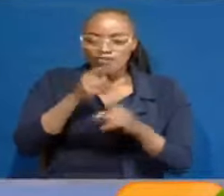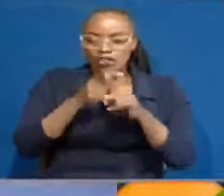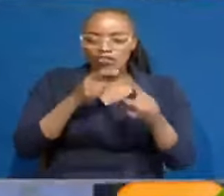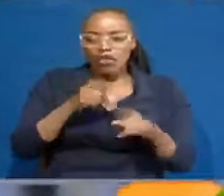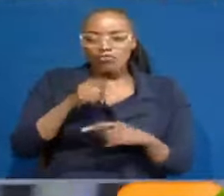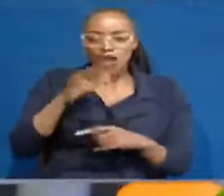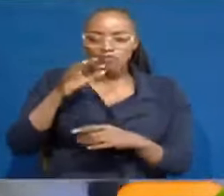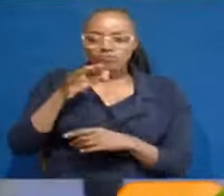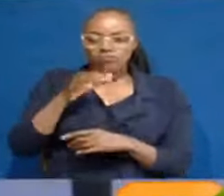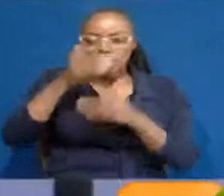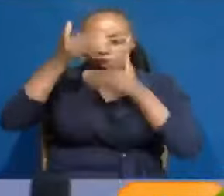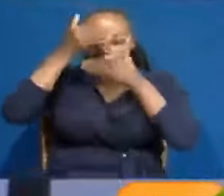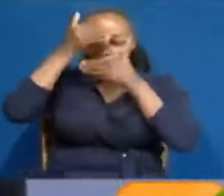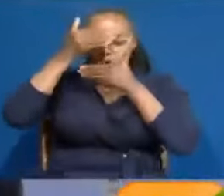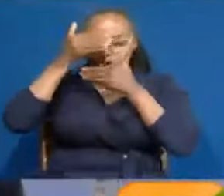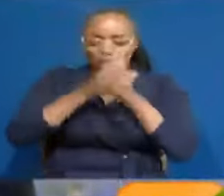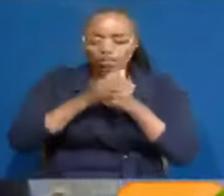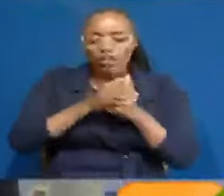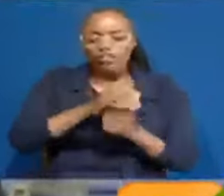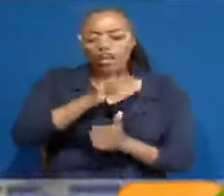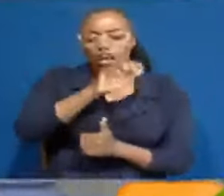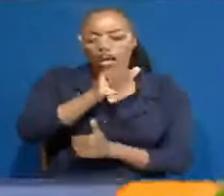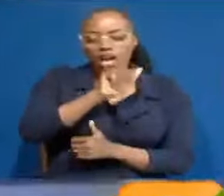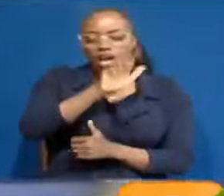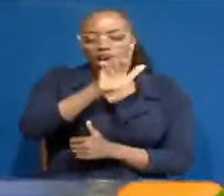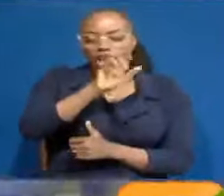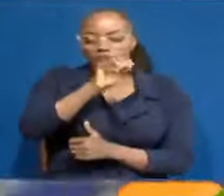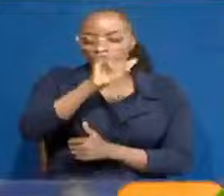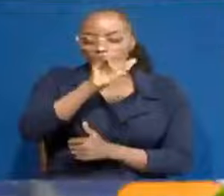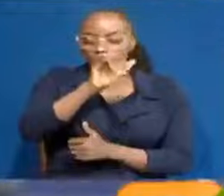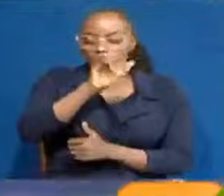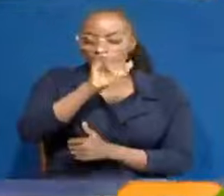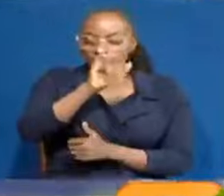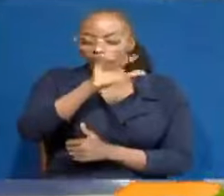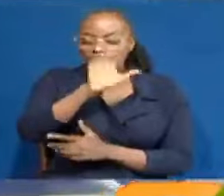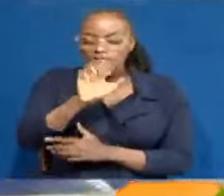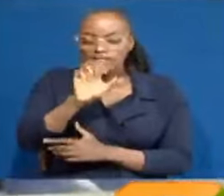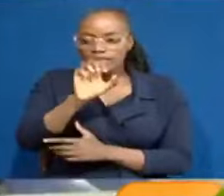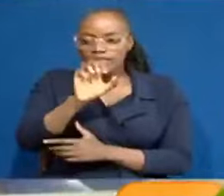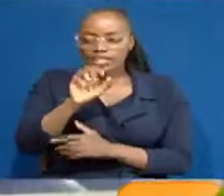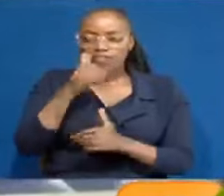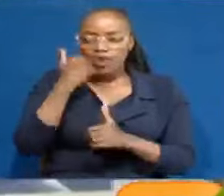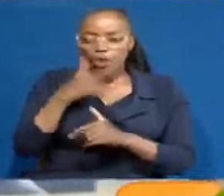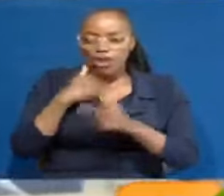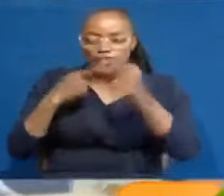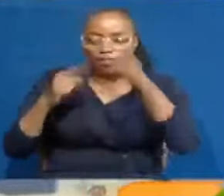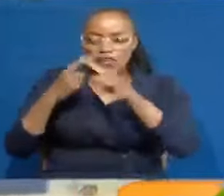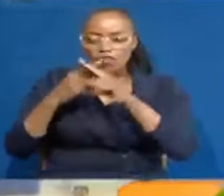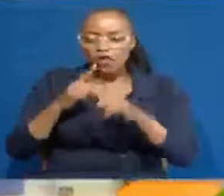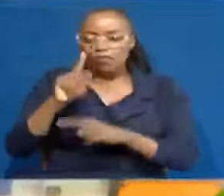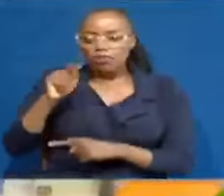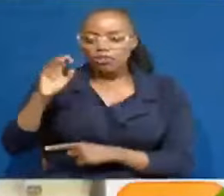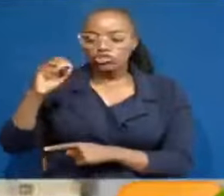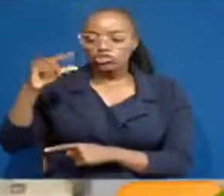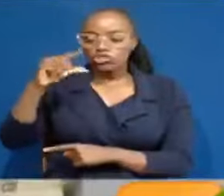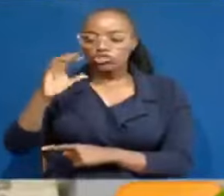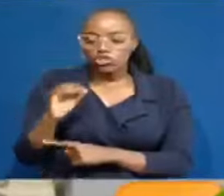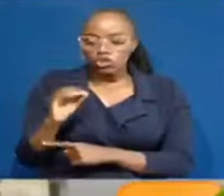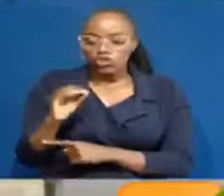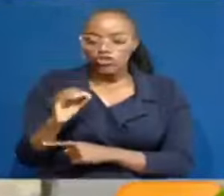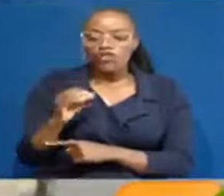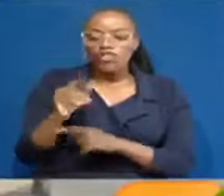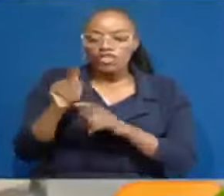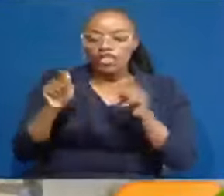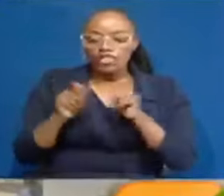Morocco. Vincent Alois also made it to the semis, beating Fasiyeni Traore of Togo on points. Team